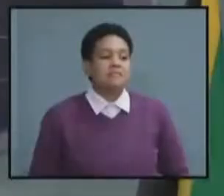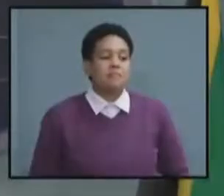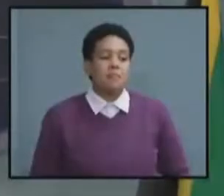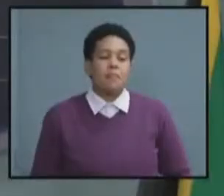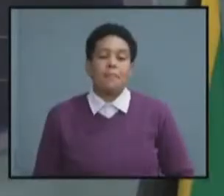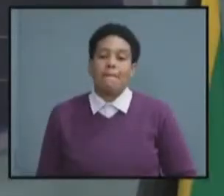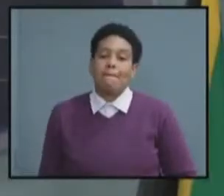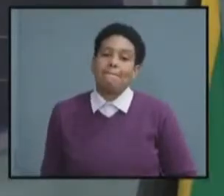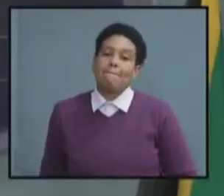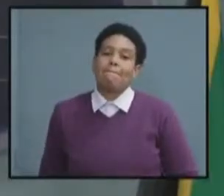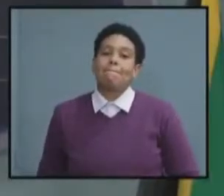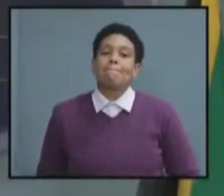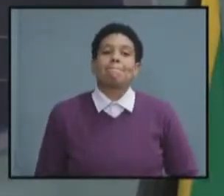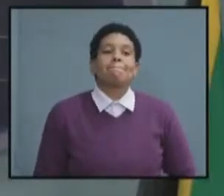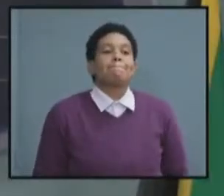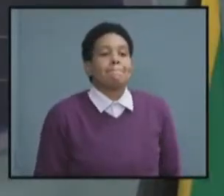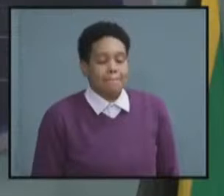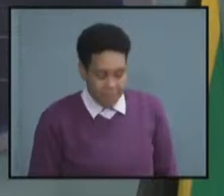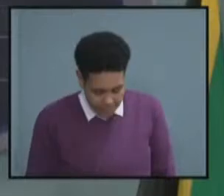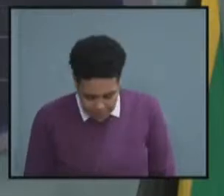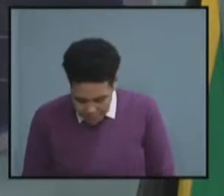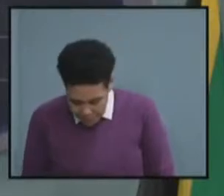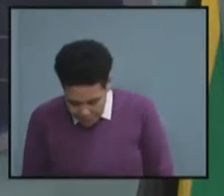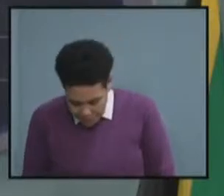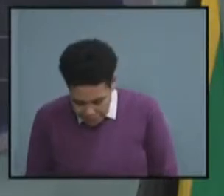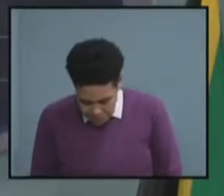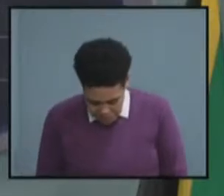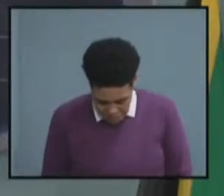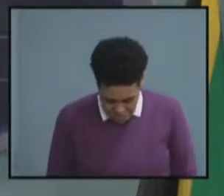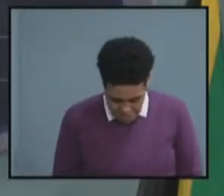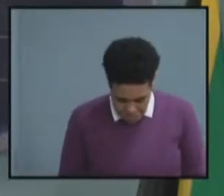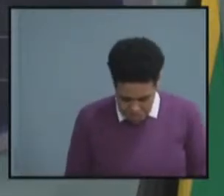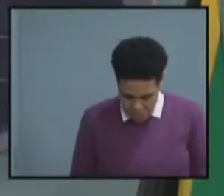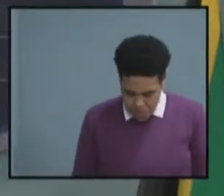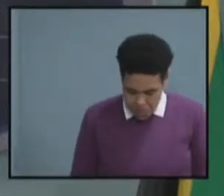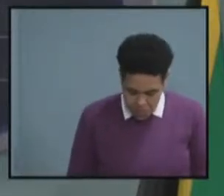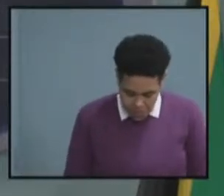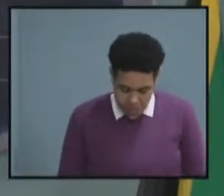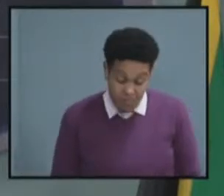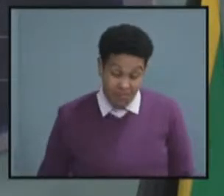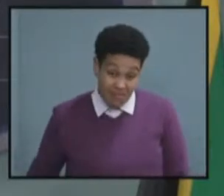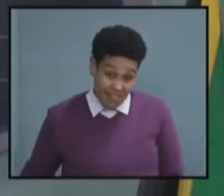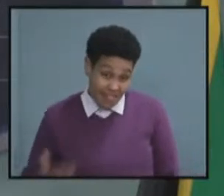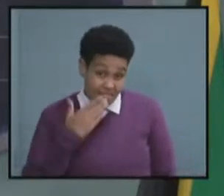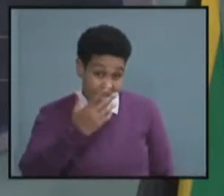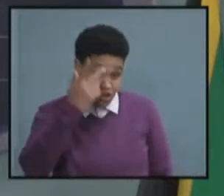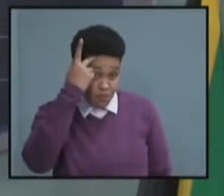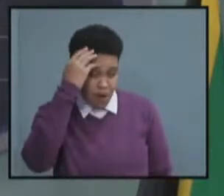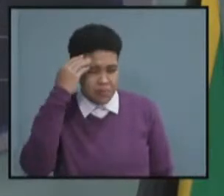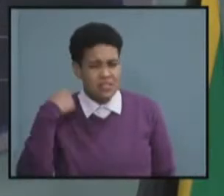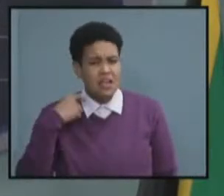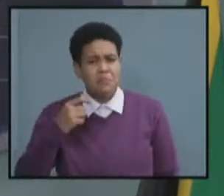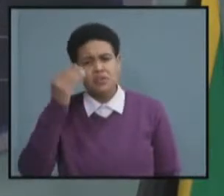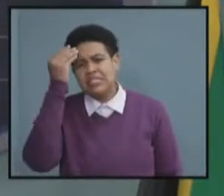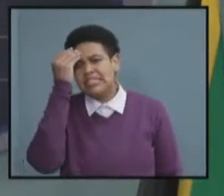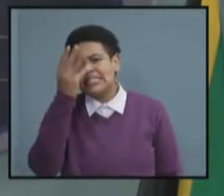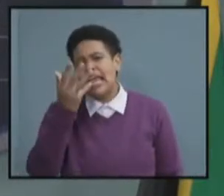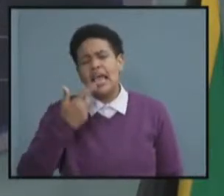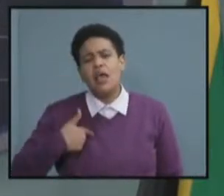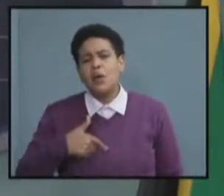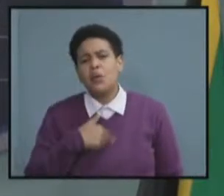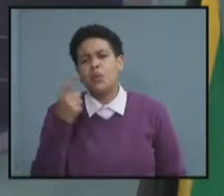Thank you, Prime Minister. Prime Minister, I must say that